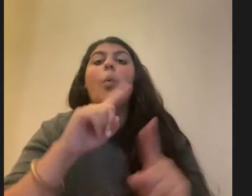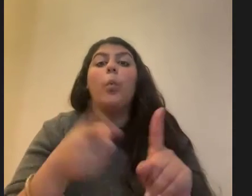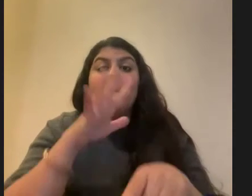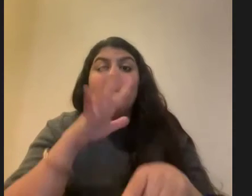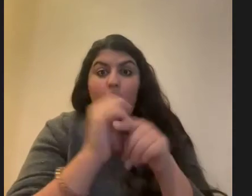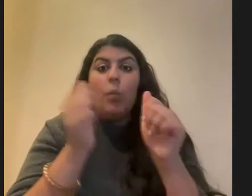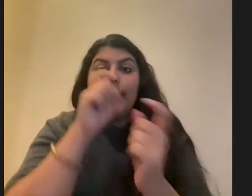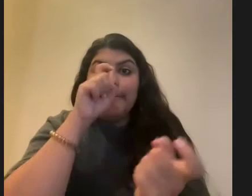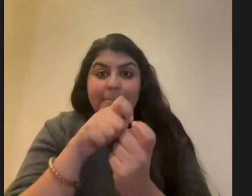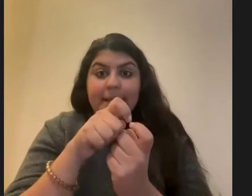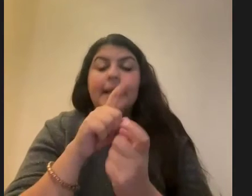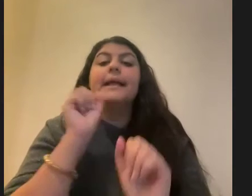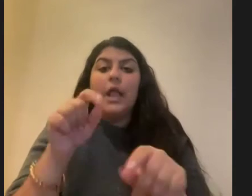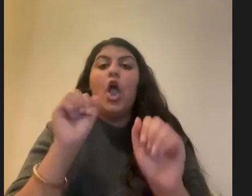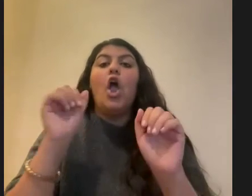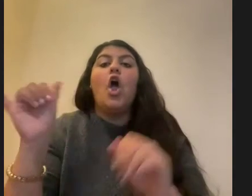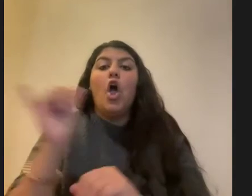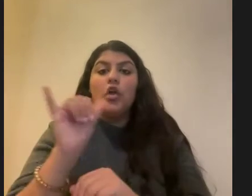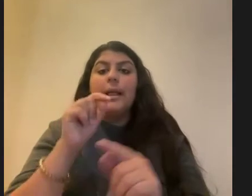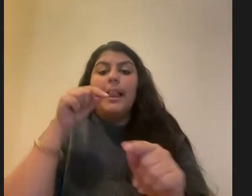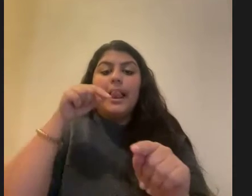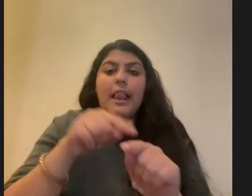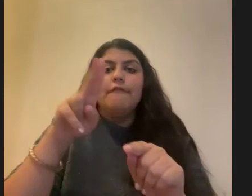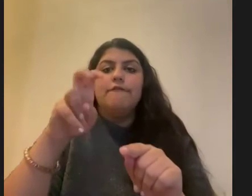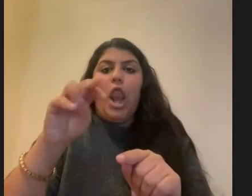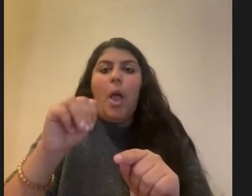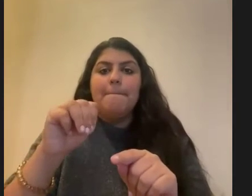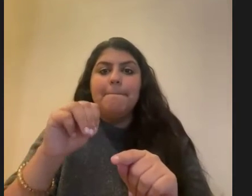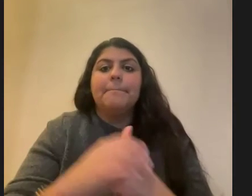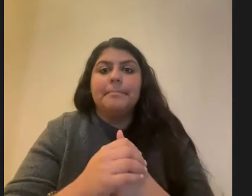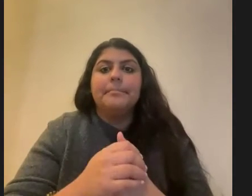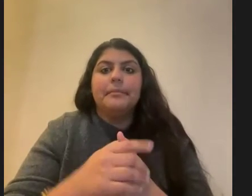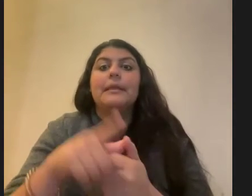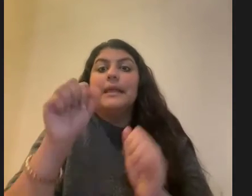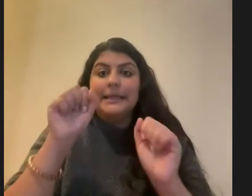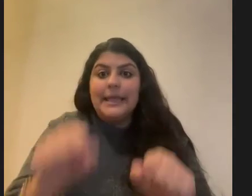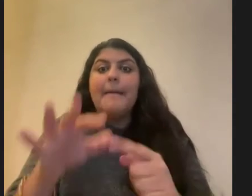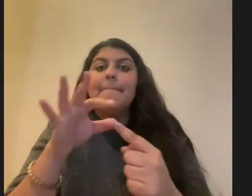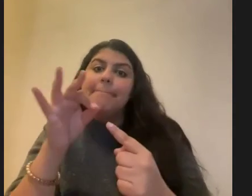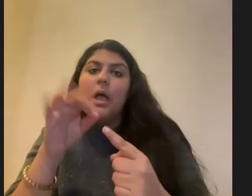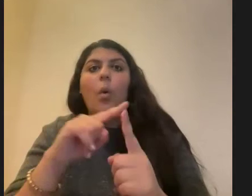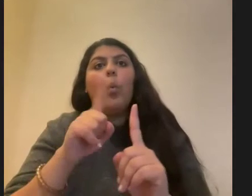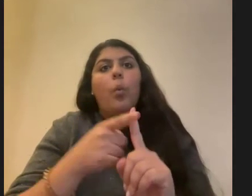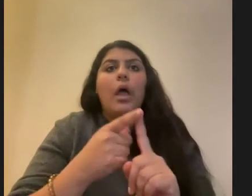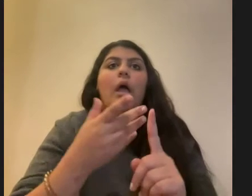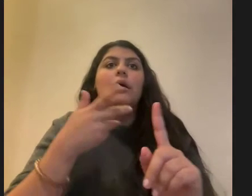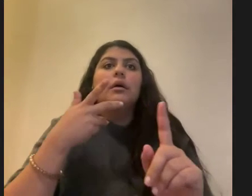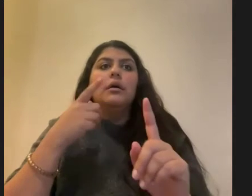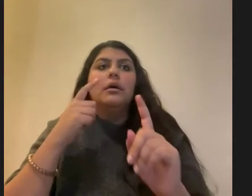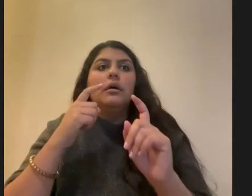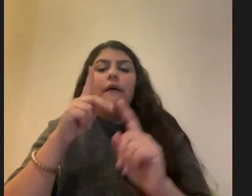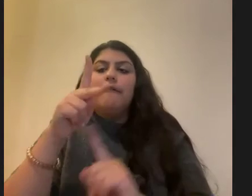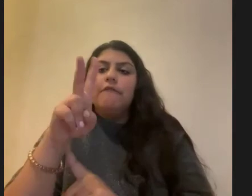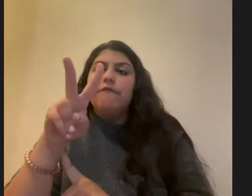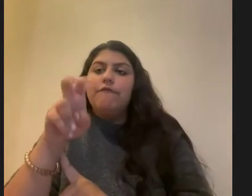beak, they can also inject venom. And we do think that they can choose when to inject venom and when not to inject venom